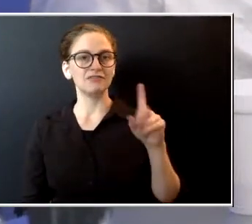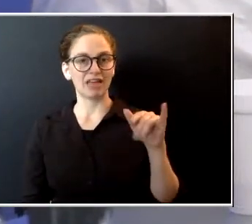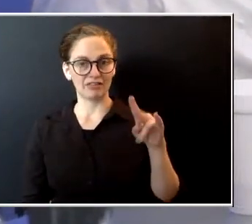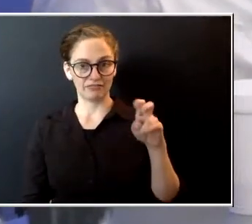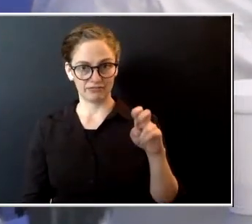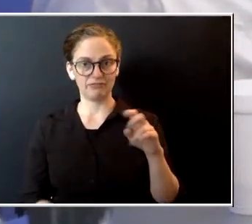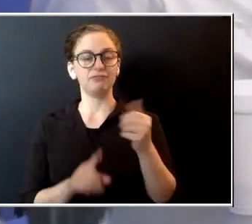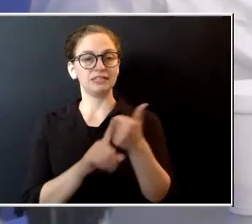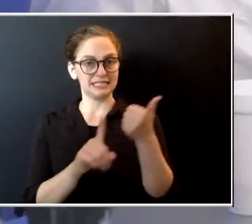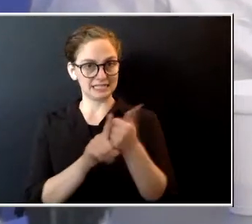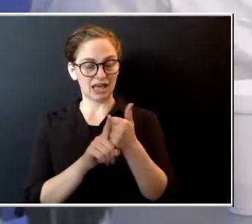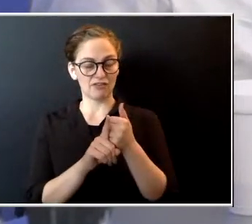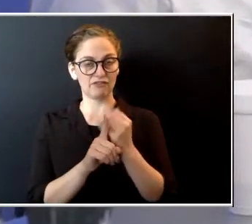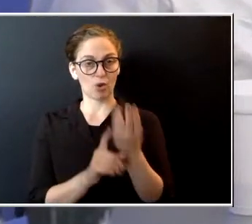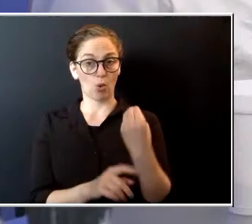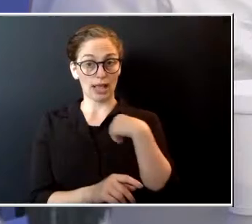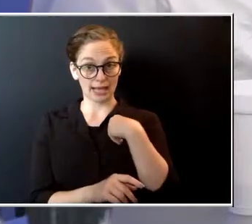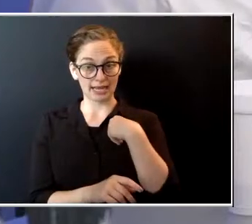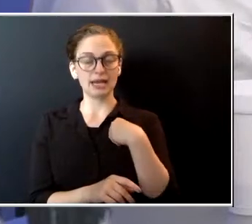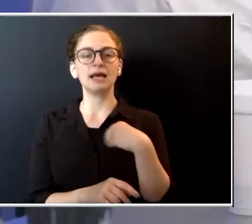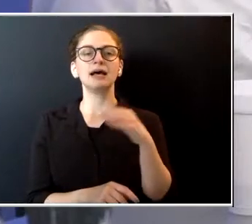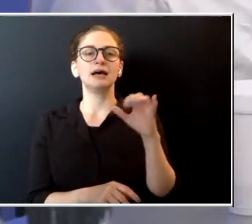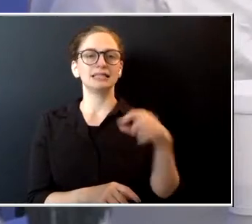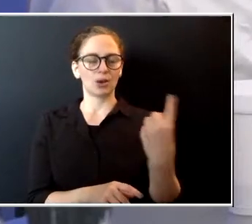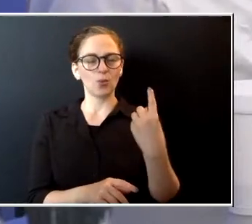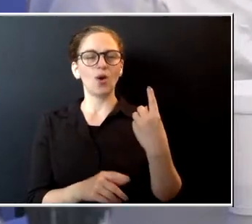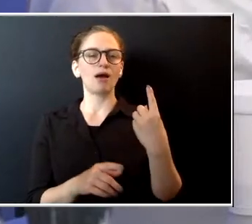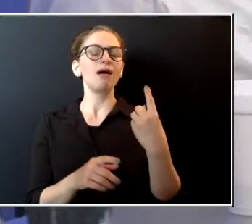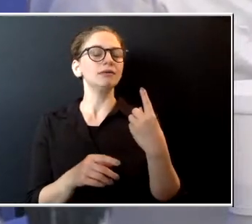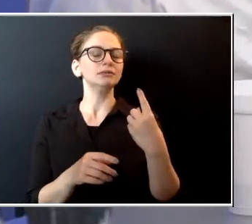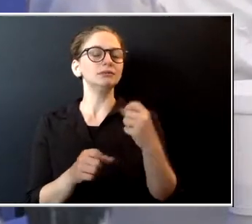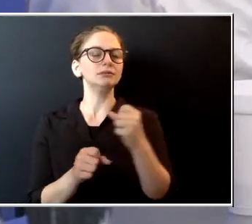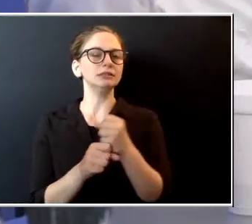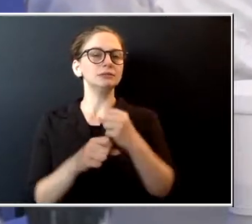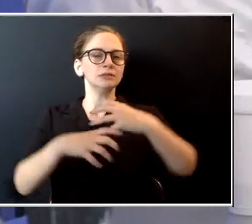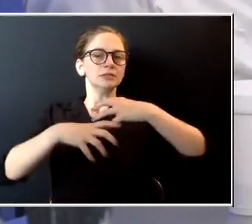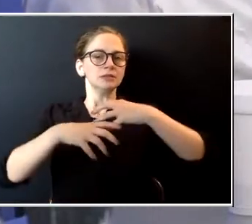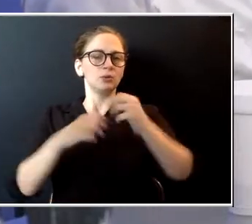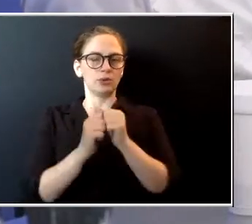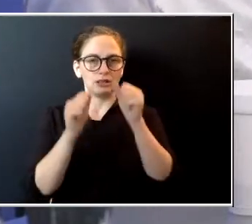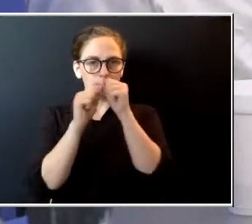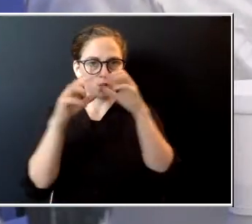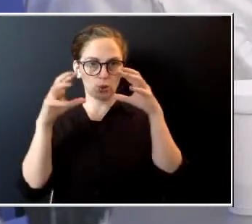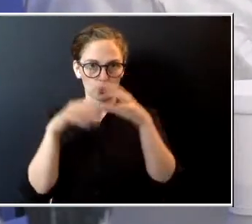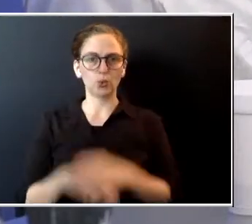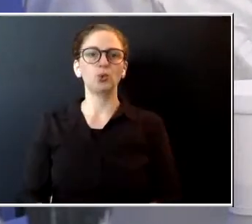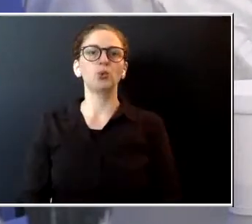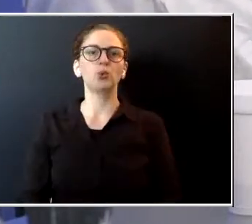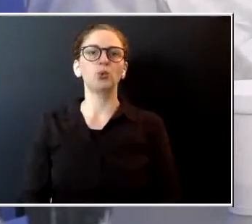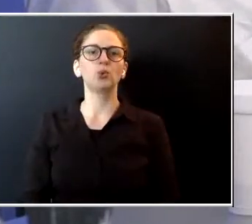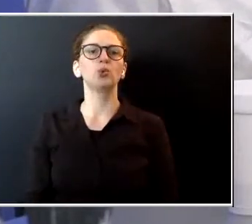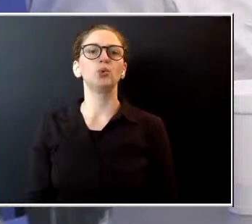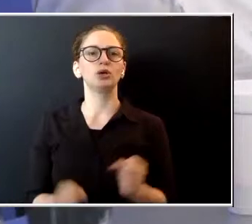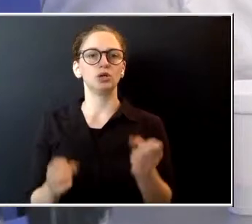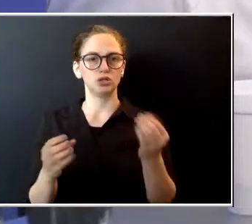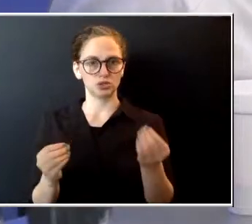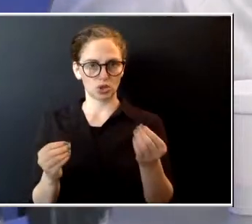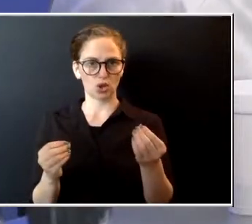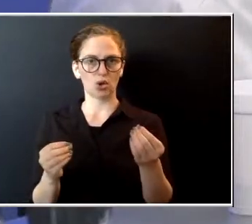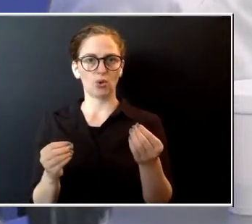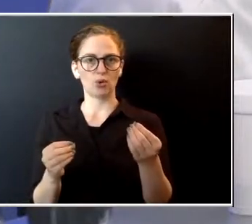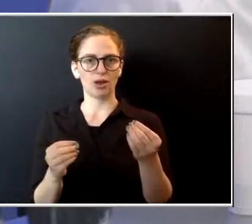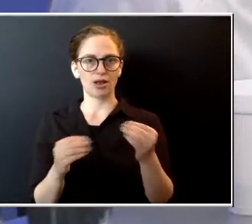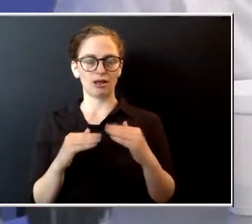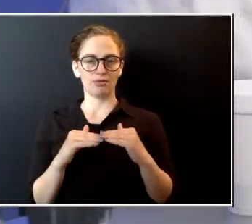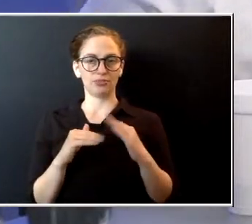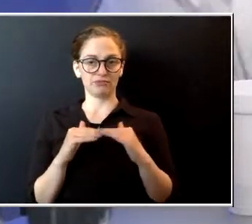that the valve. This one is a balloon expandable valve, and so what happens is we expand the valve with the balloon under high pressure, and then